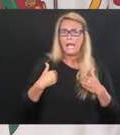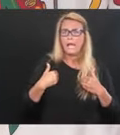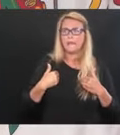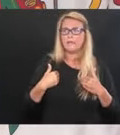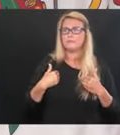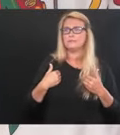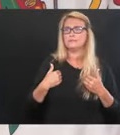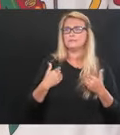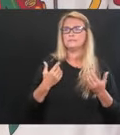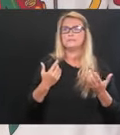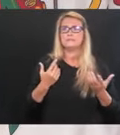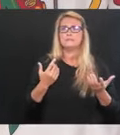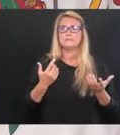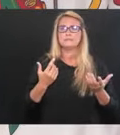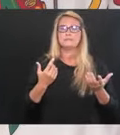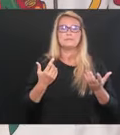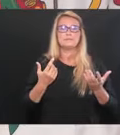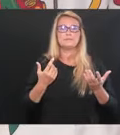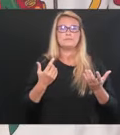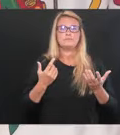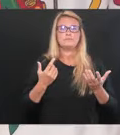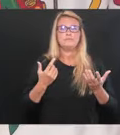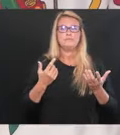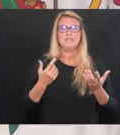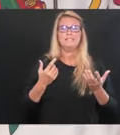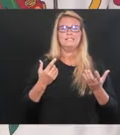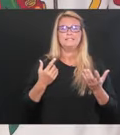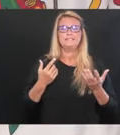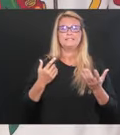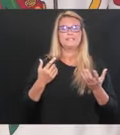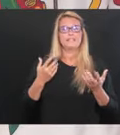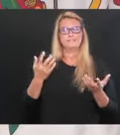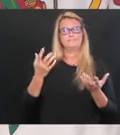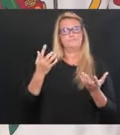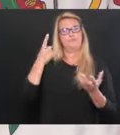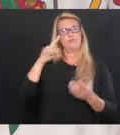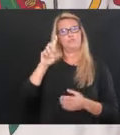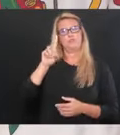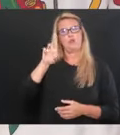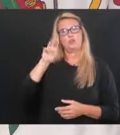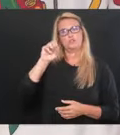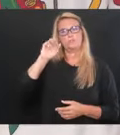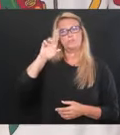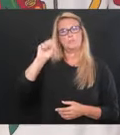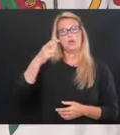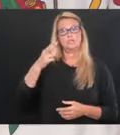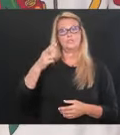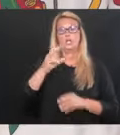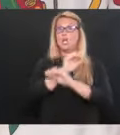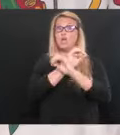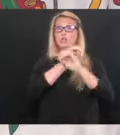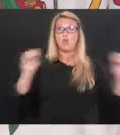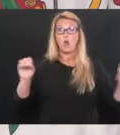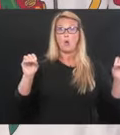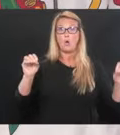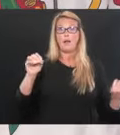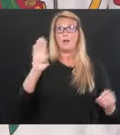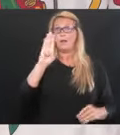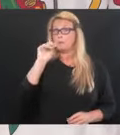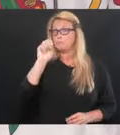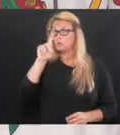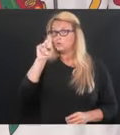gone over is to echo Dr. Marsh. There are no booster shots approved that